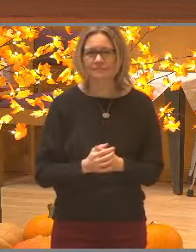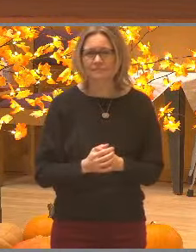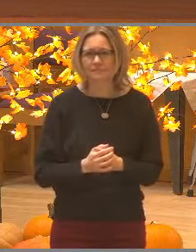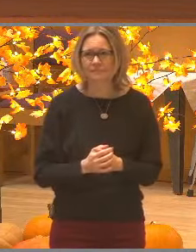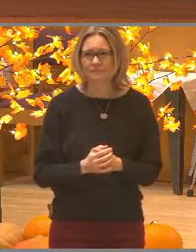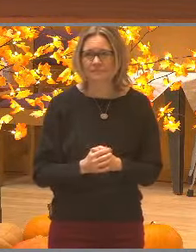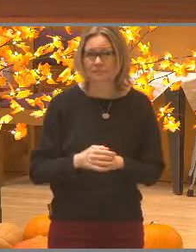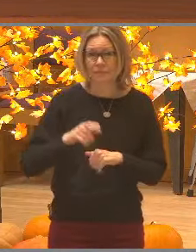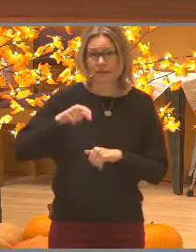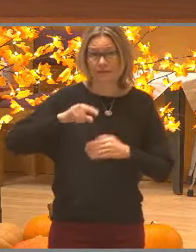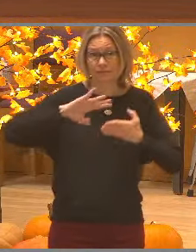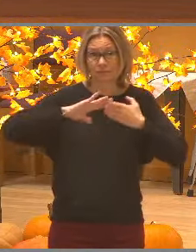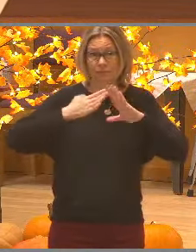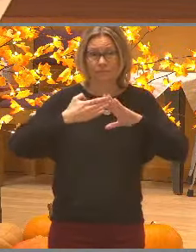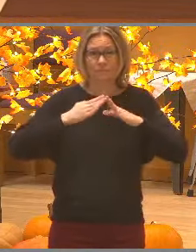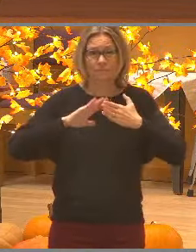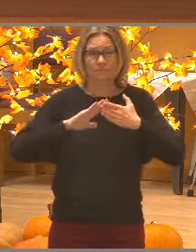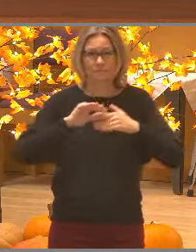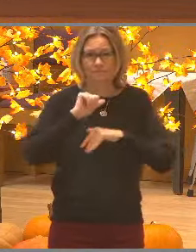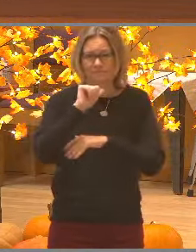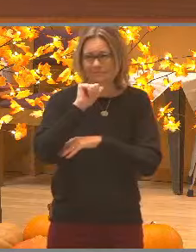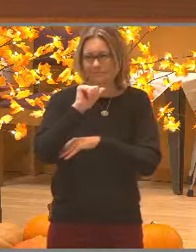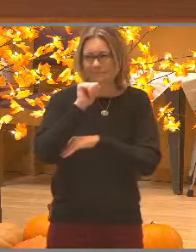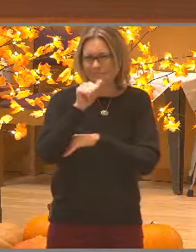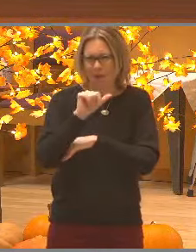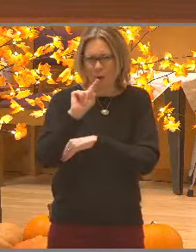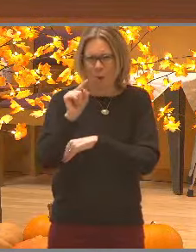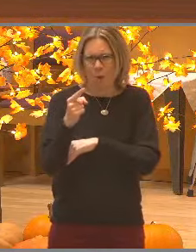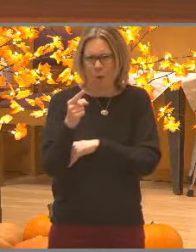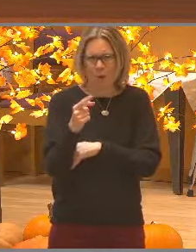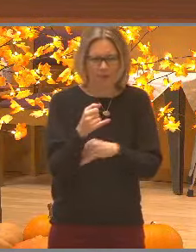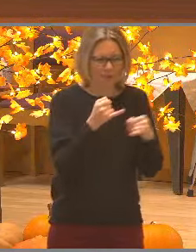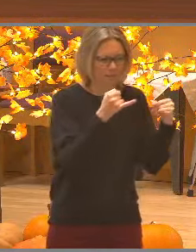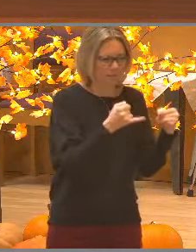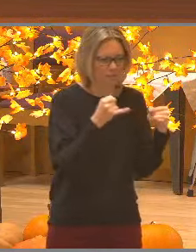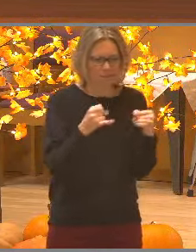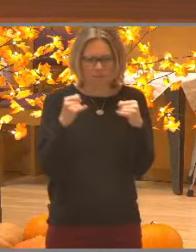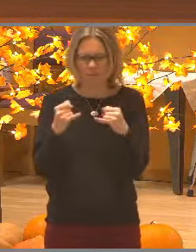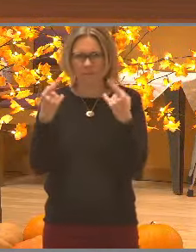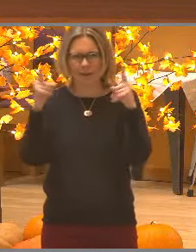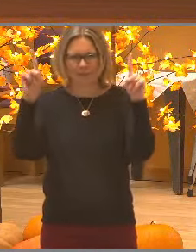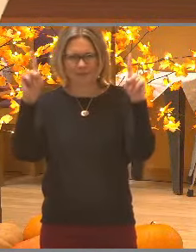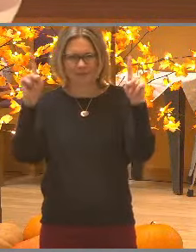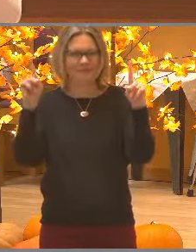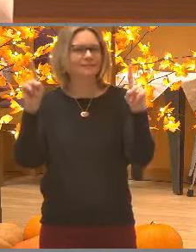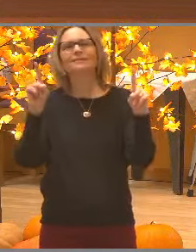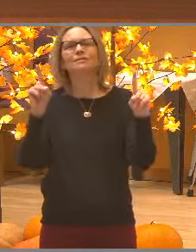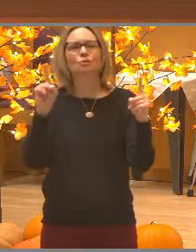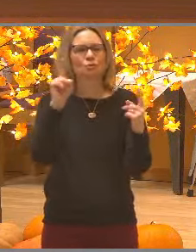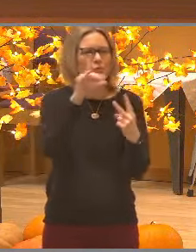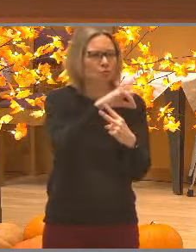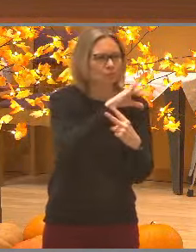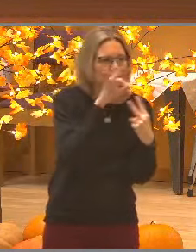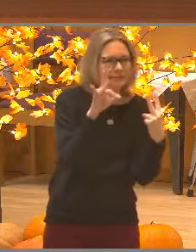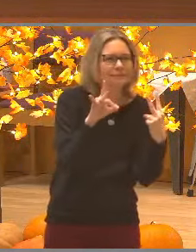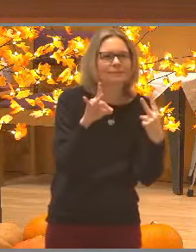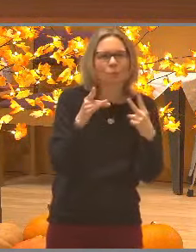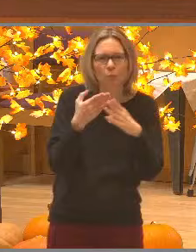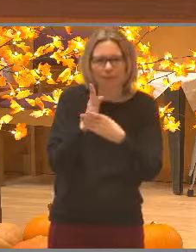That this community is not built around individual accomplishments, choices, or